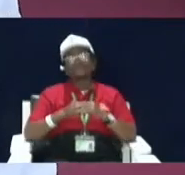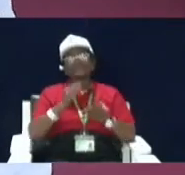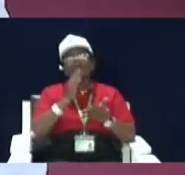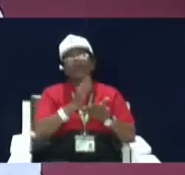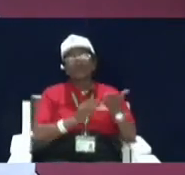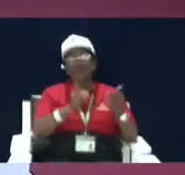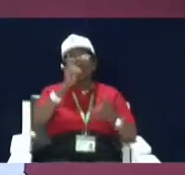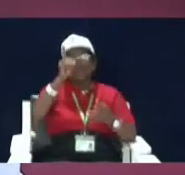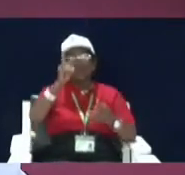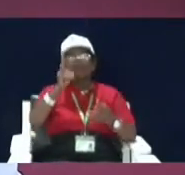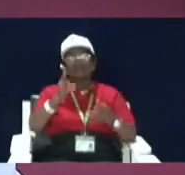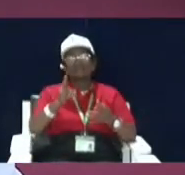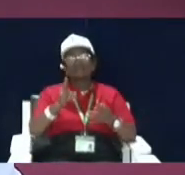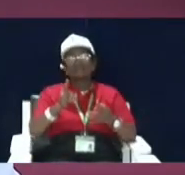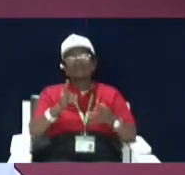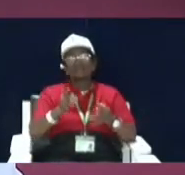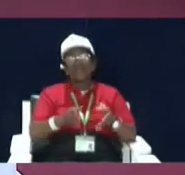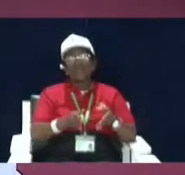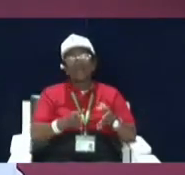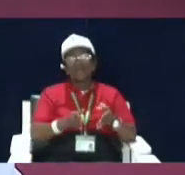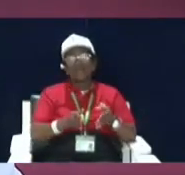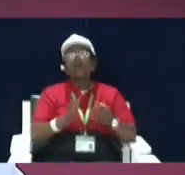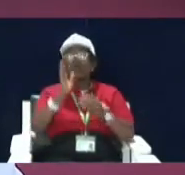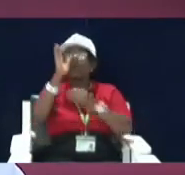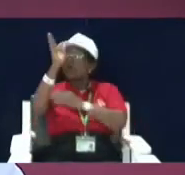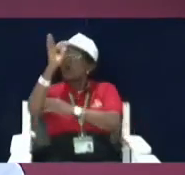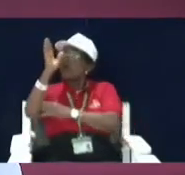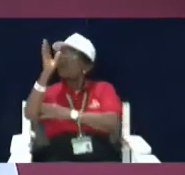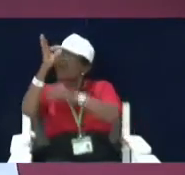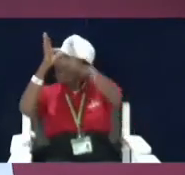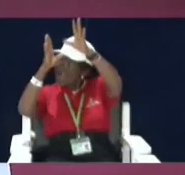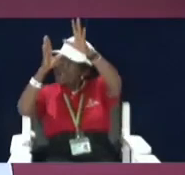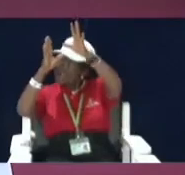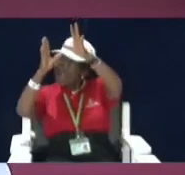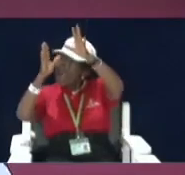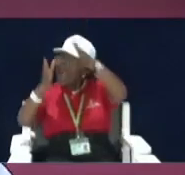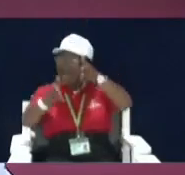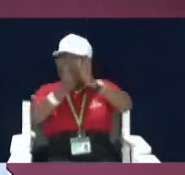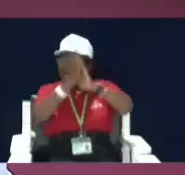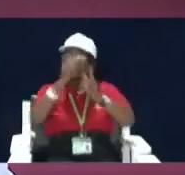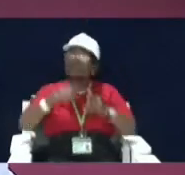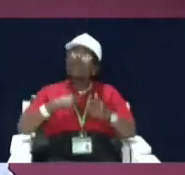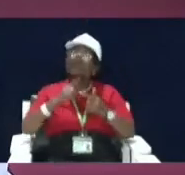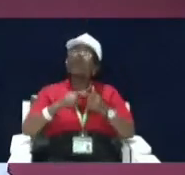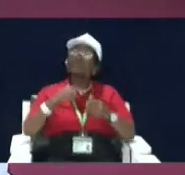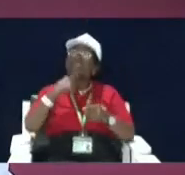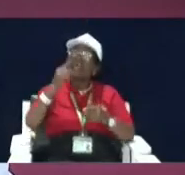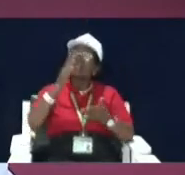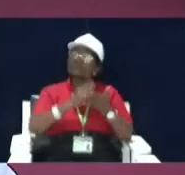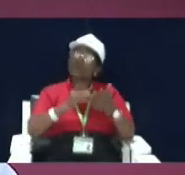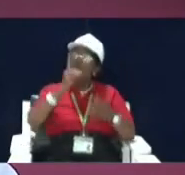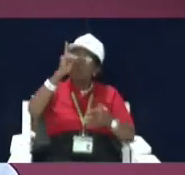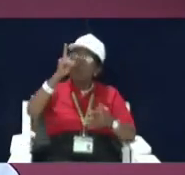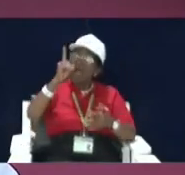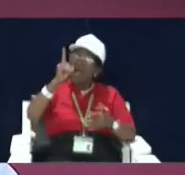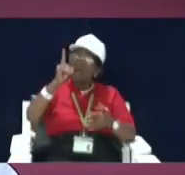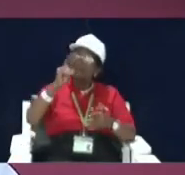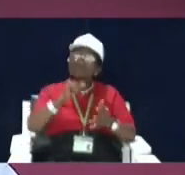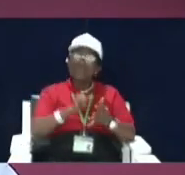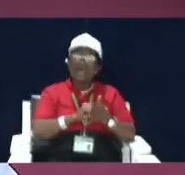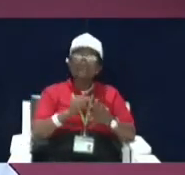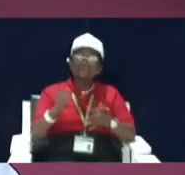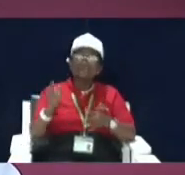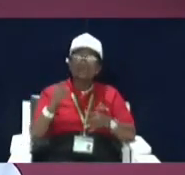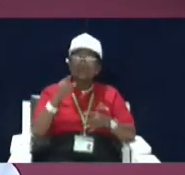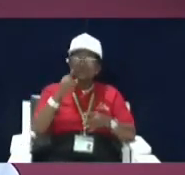Someone asked me to tell somebody, God, Daddy asked me to tell someone rather, that you should remember the story